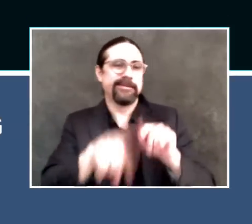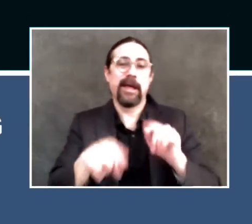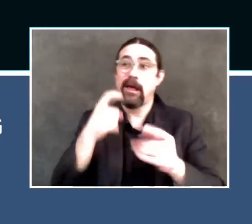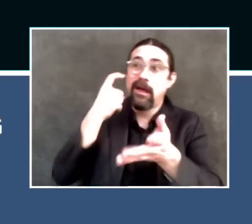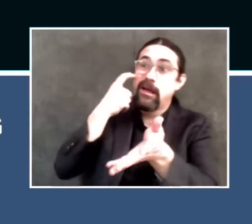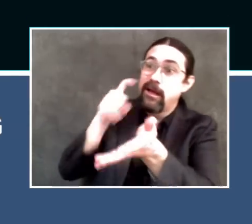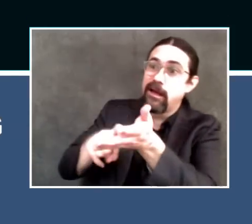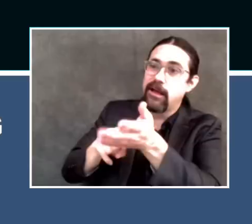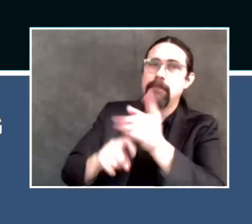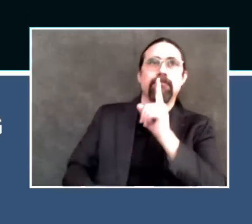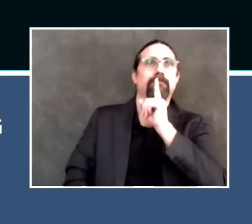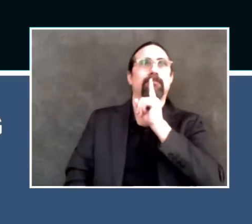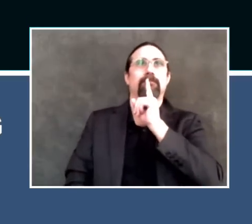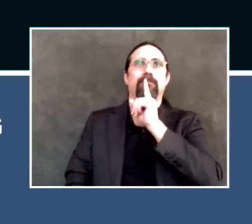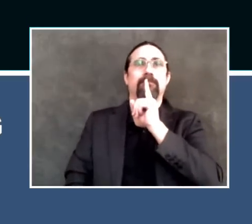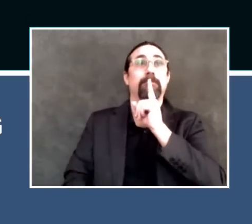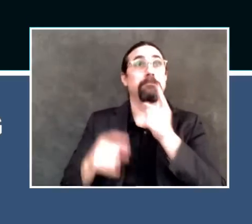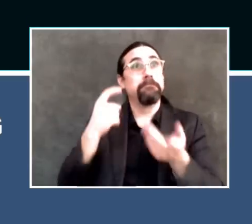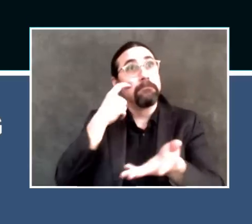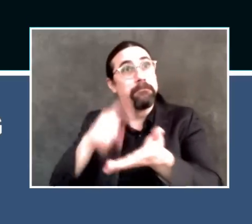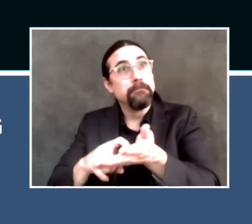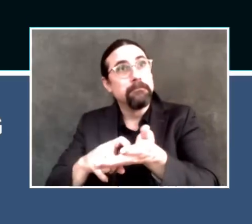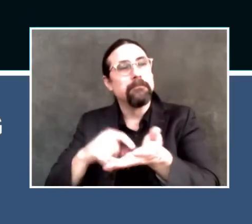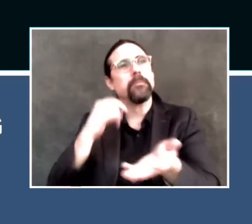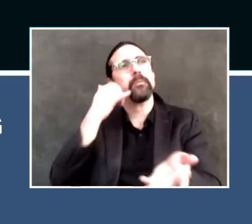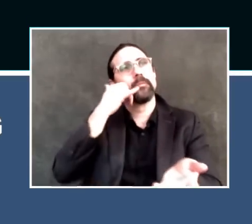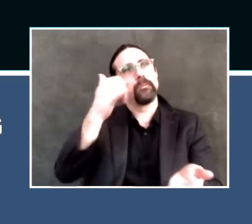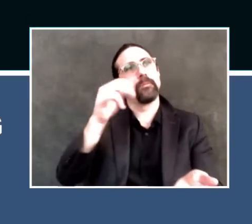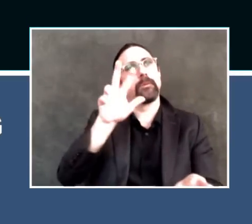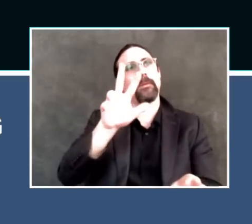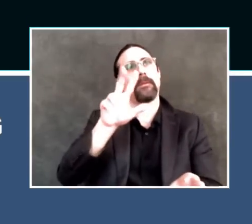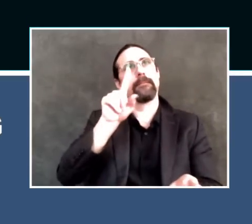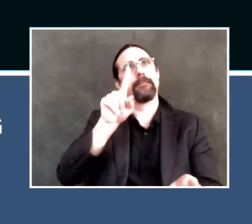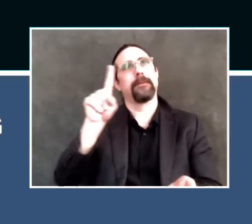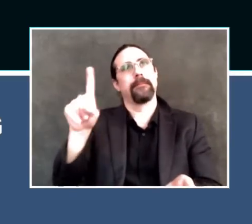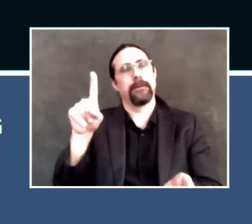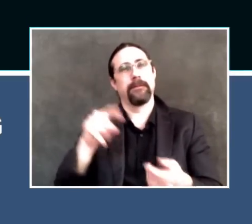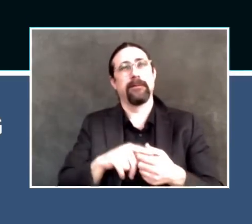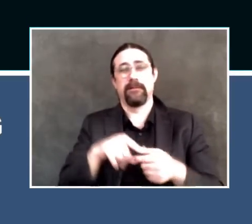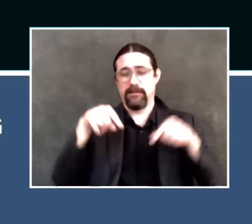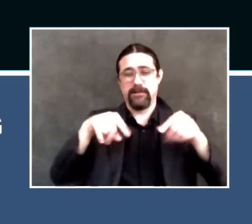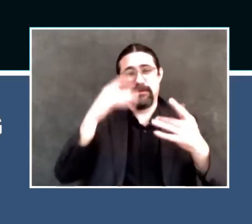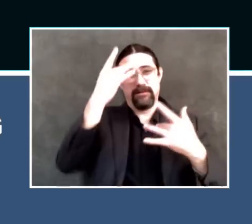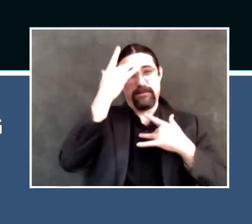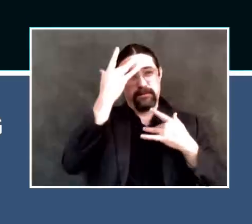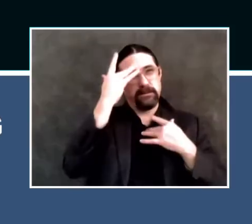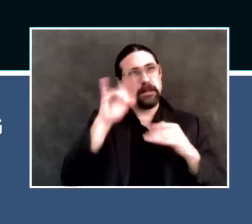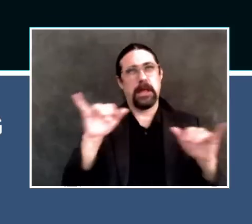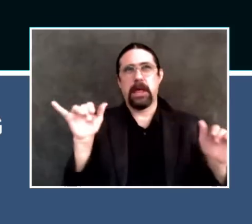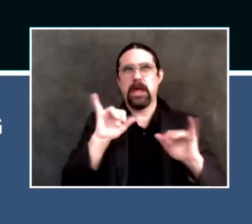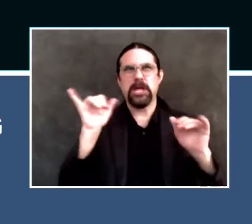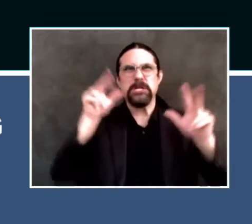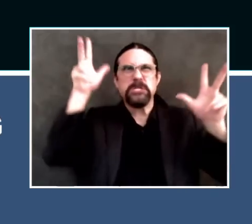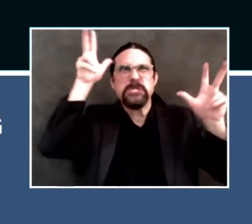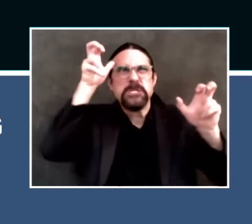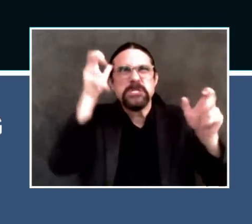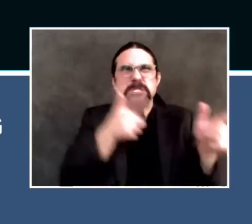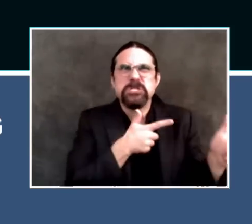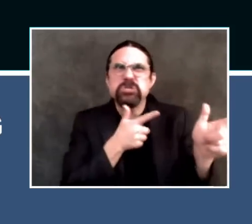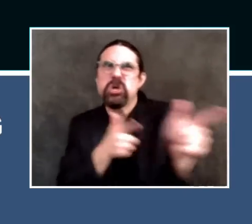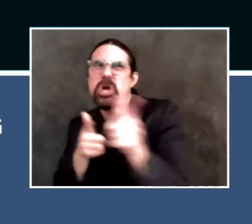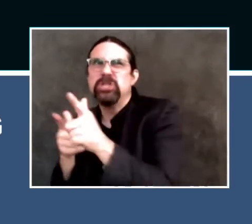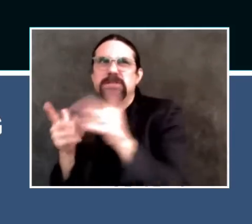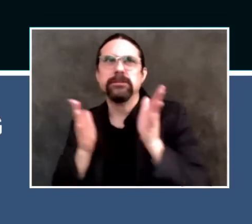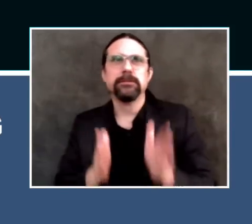something, call it in immediately. Crowding helps this disease to grow. And where people are not social distancing,